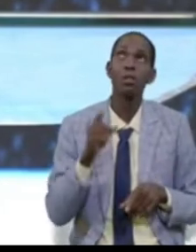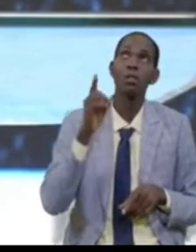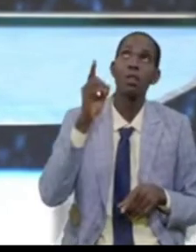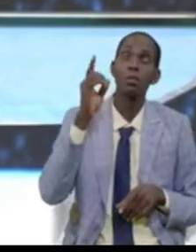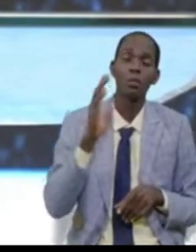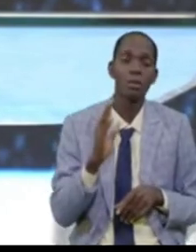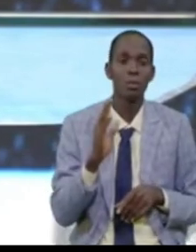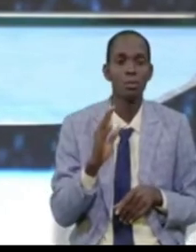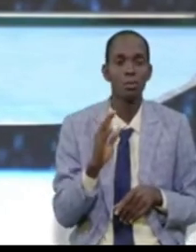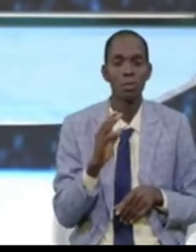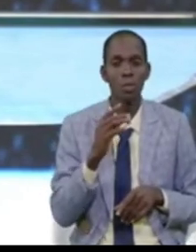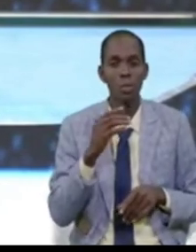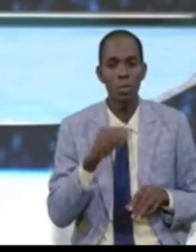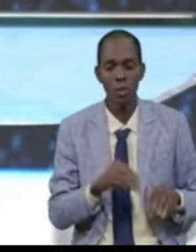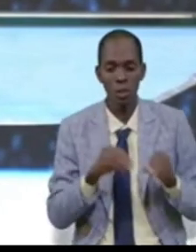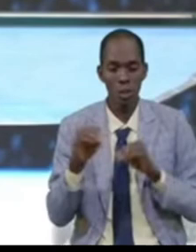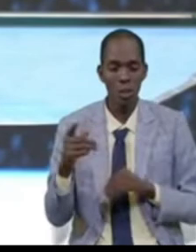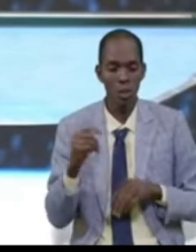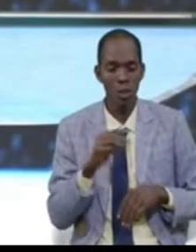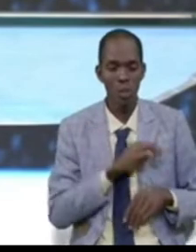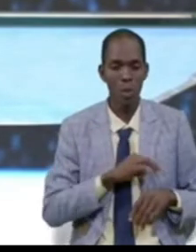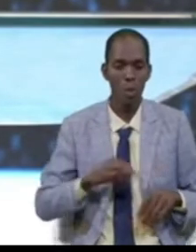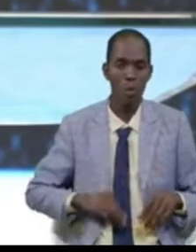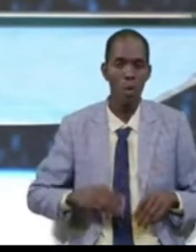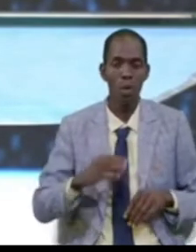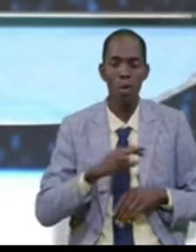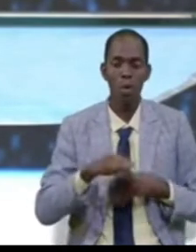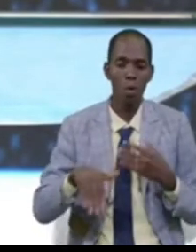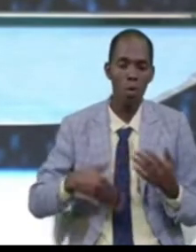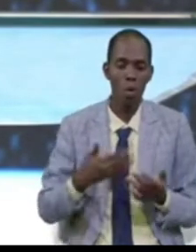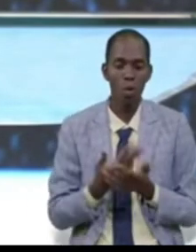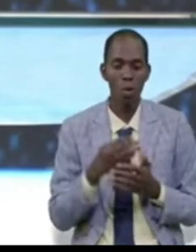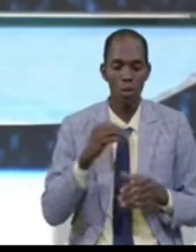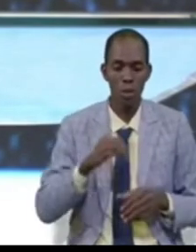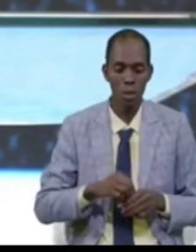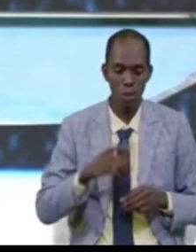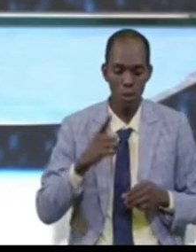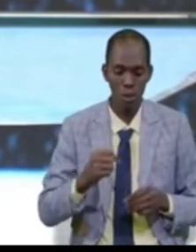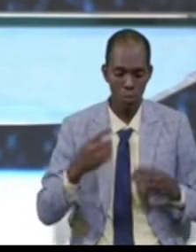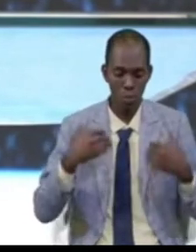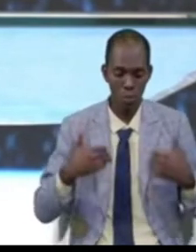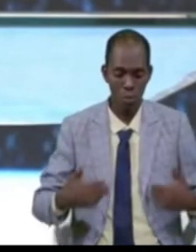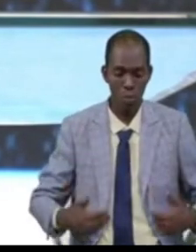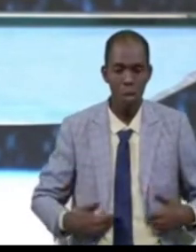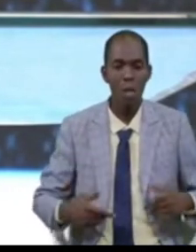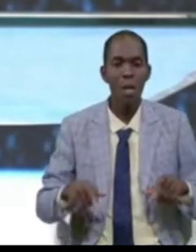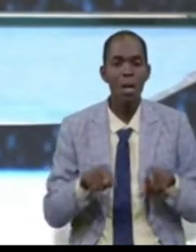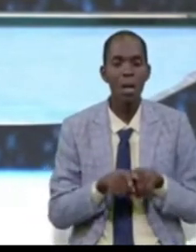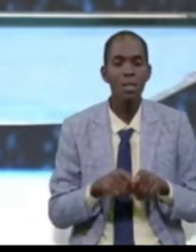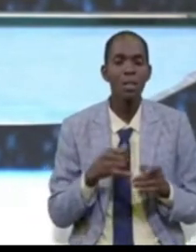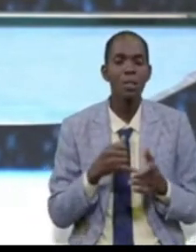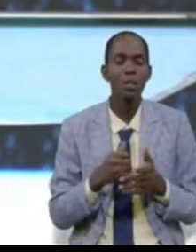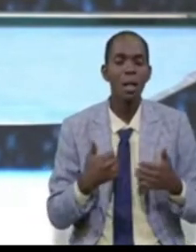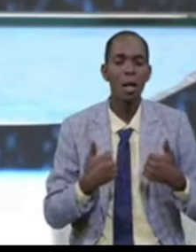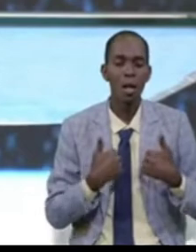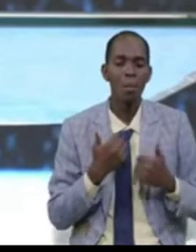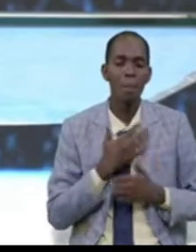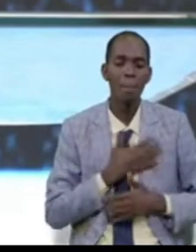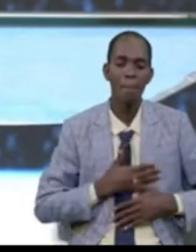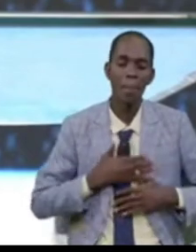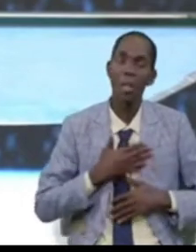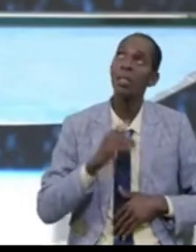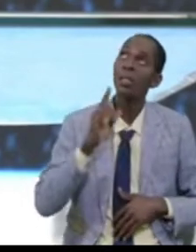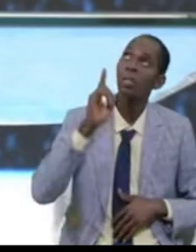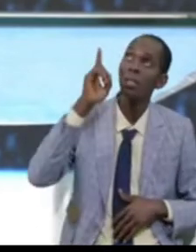the members, every one of them in the body, as it has pleased him. Then